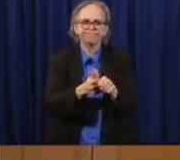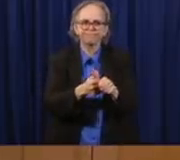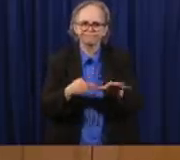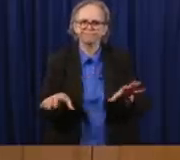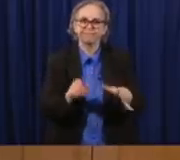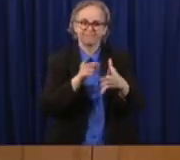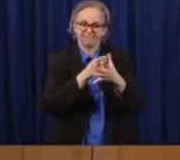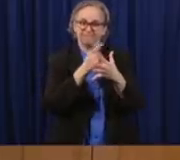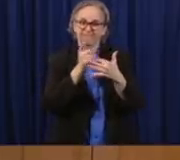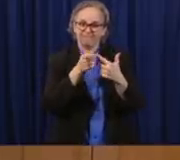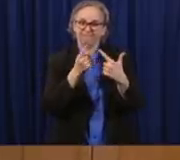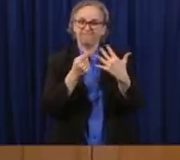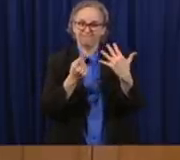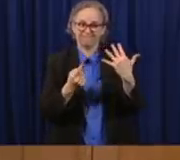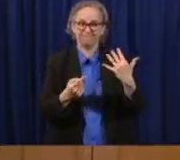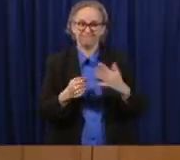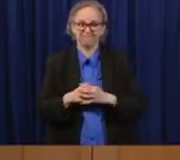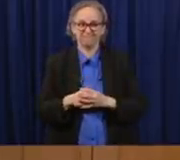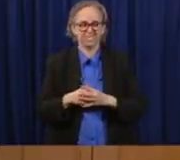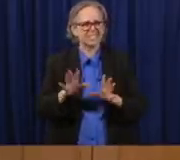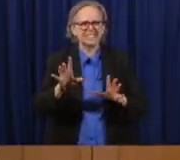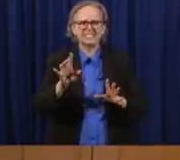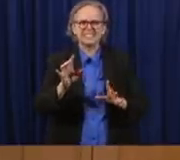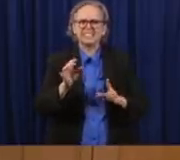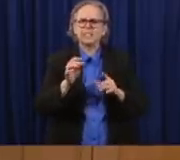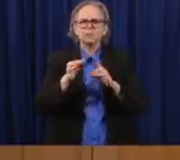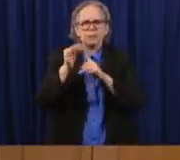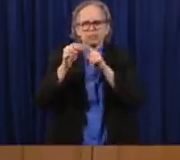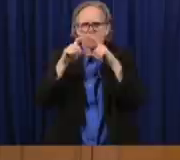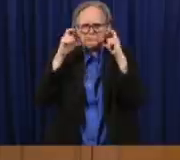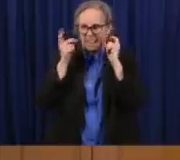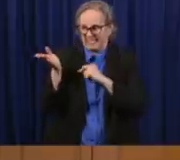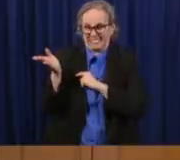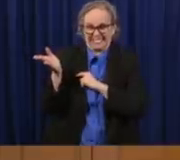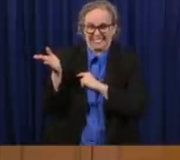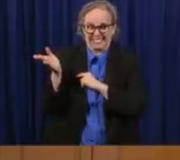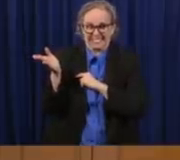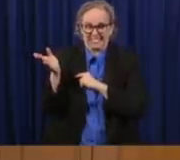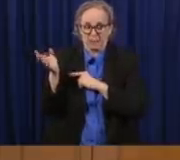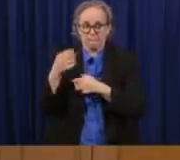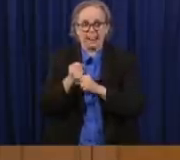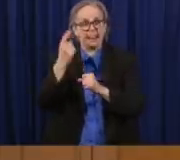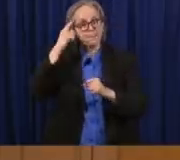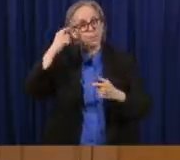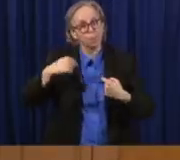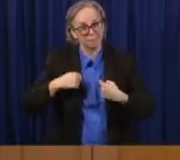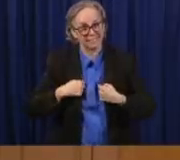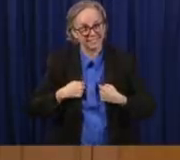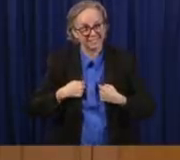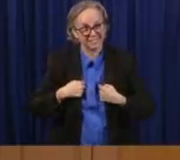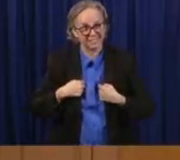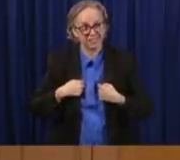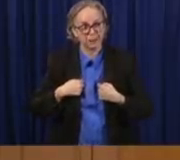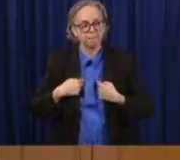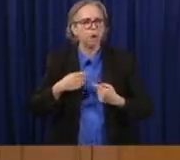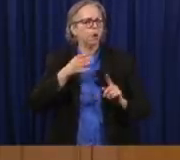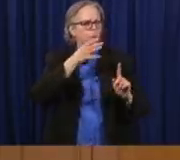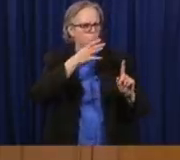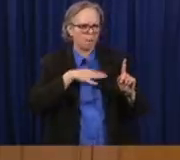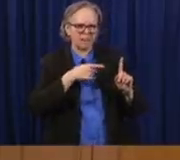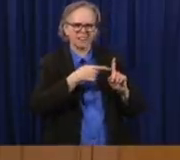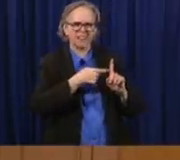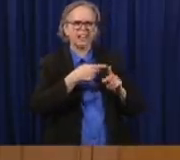is a very special mask that I'm holding. It was made for me by a woman in